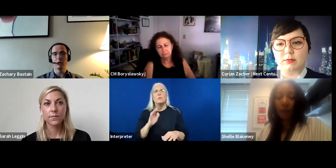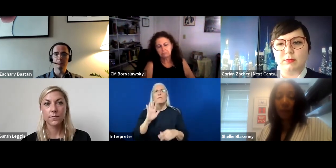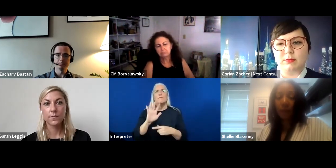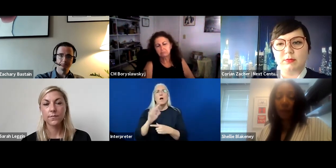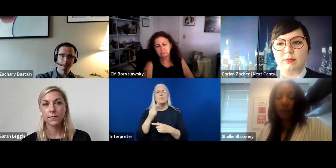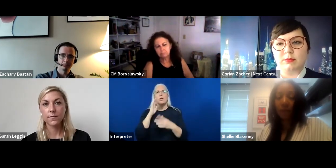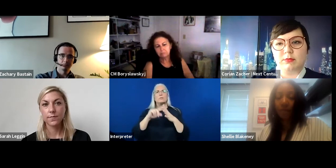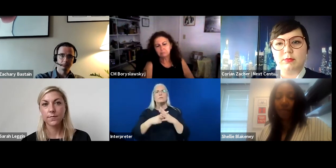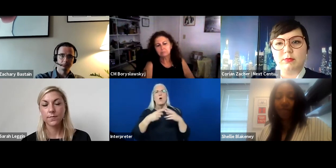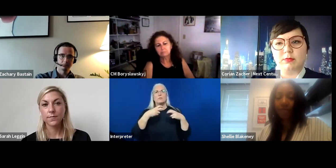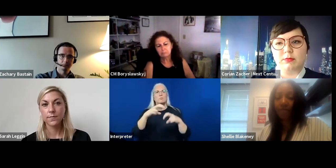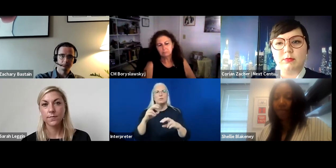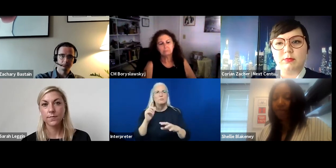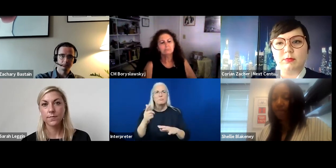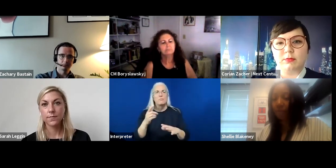question, Debbie.